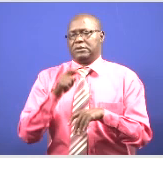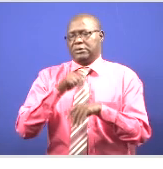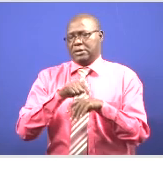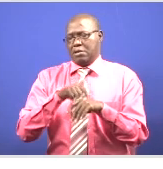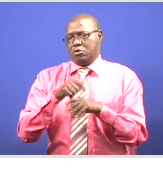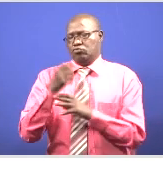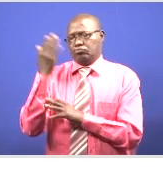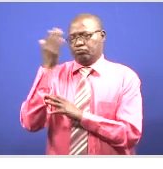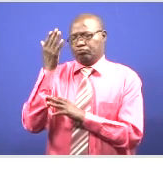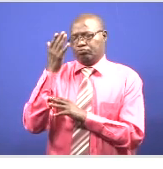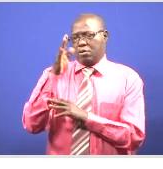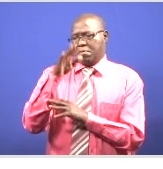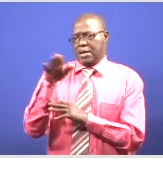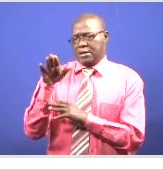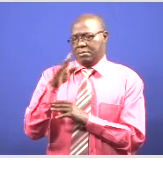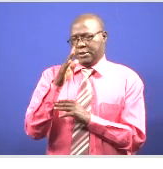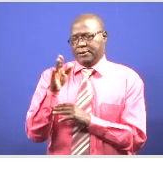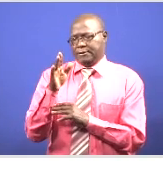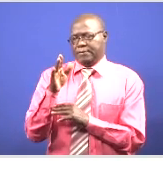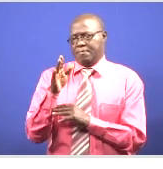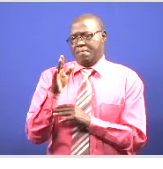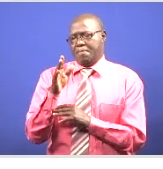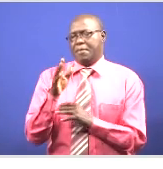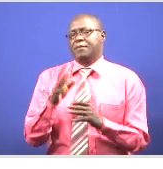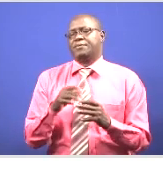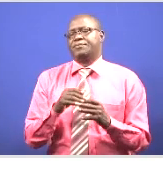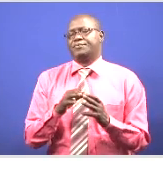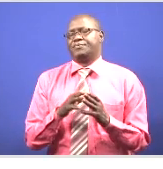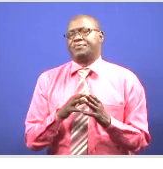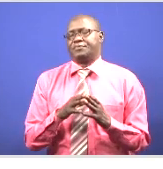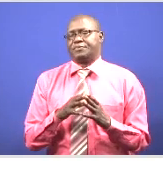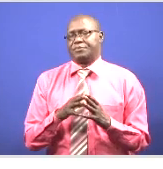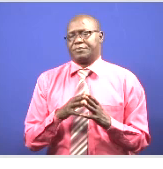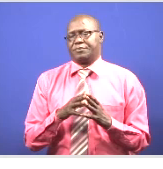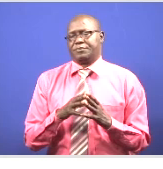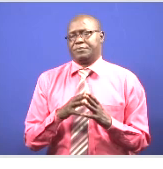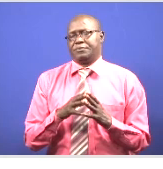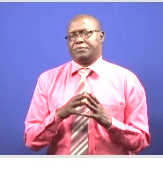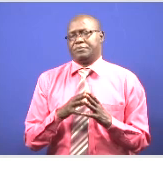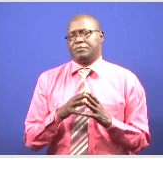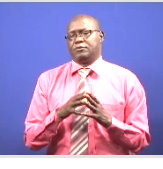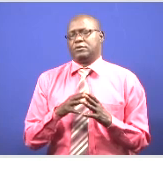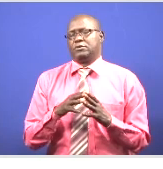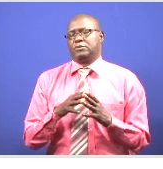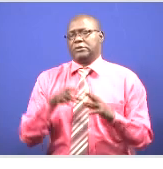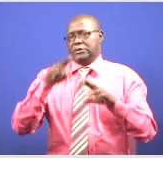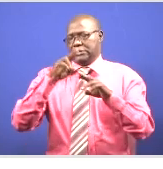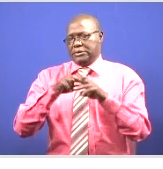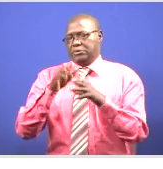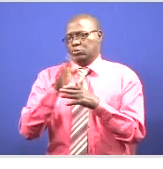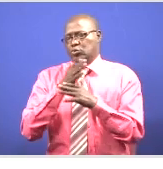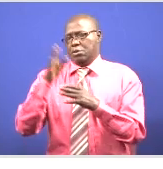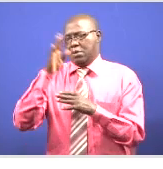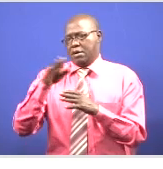to Parliament and Senate, the joint sitting between Parliament and the Parliament and the Senate, was that we are